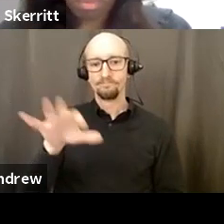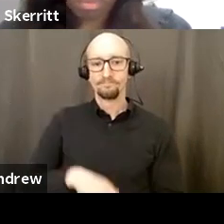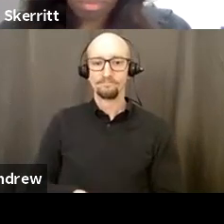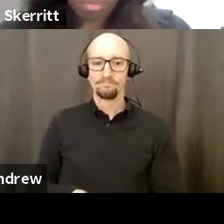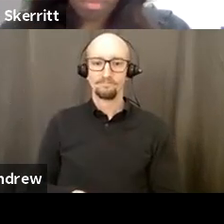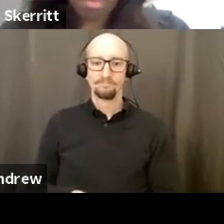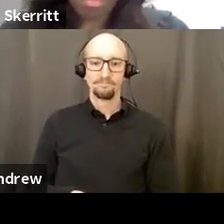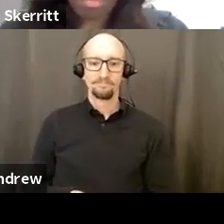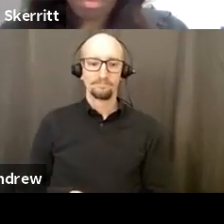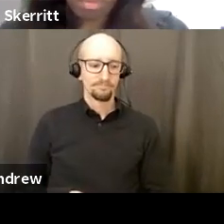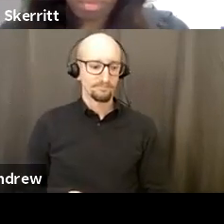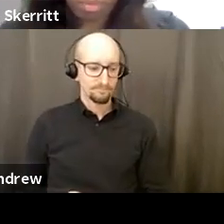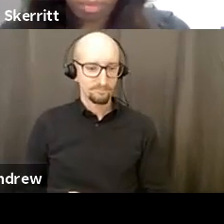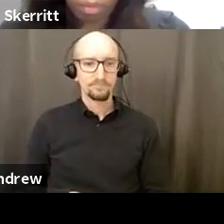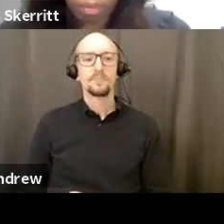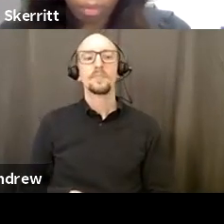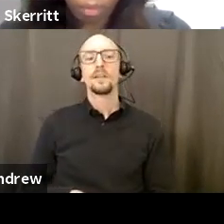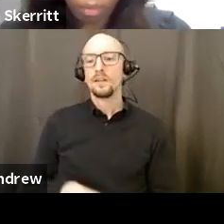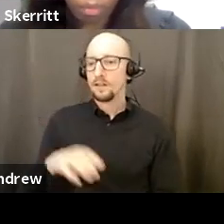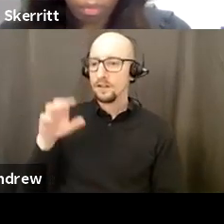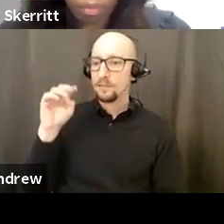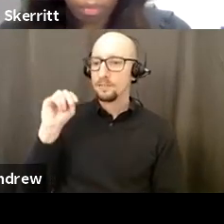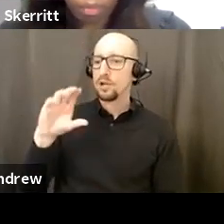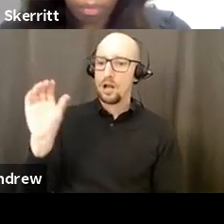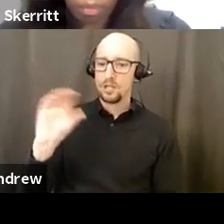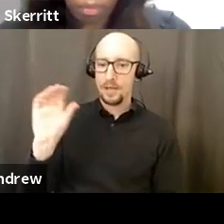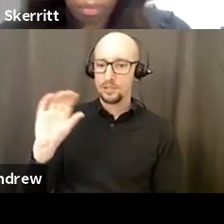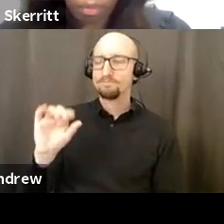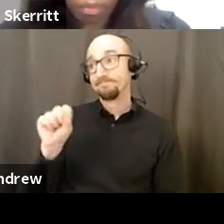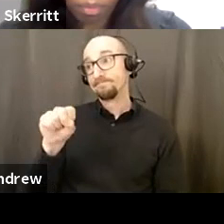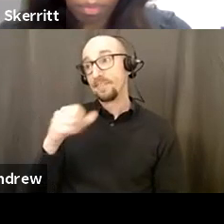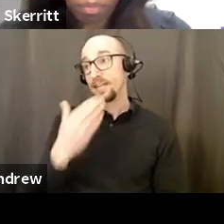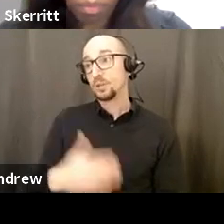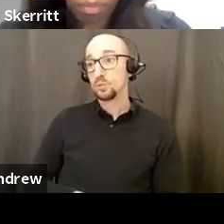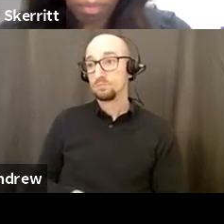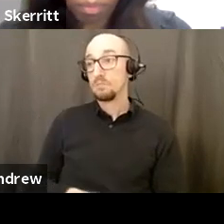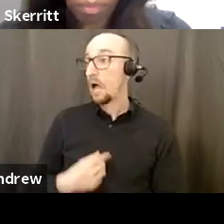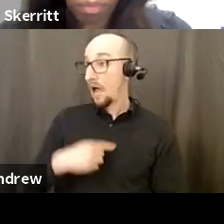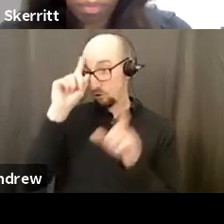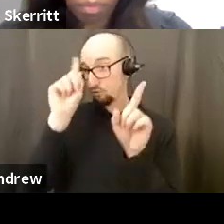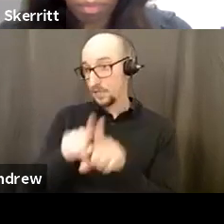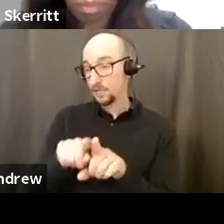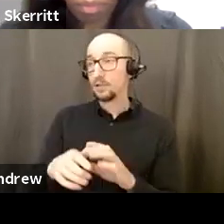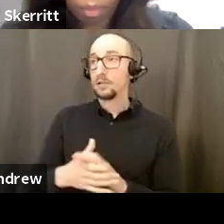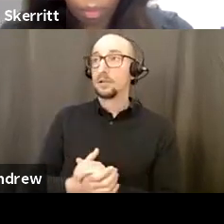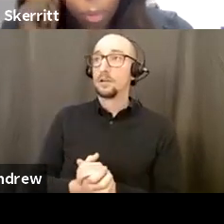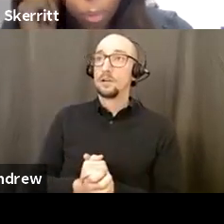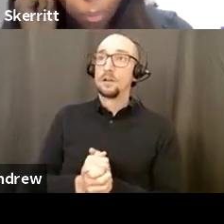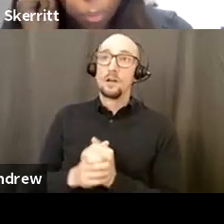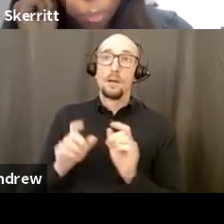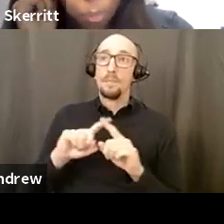Thank you. I agree with you. I just don't realize